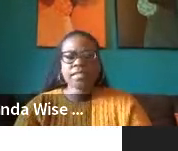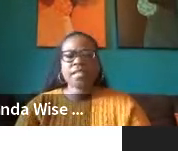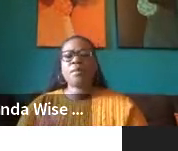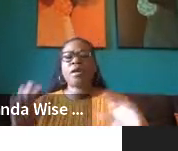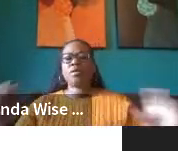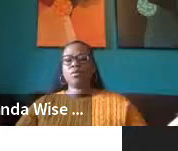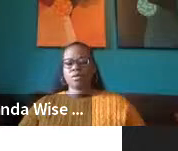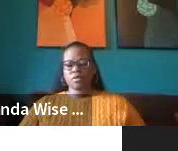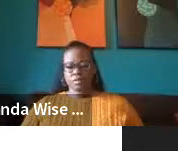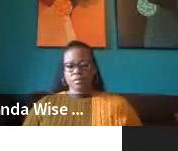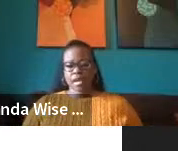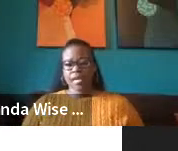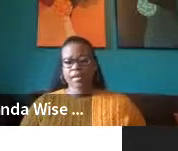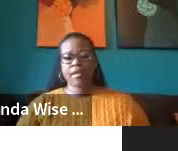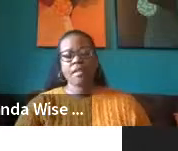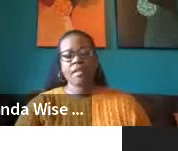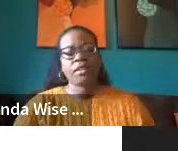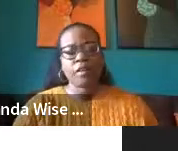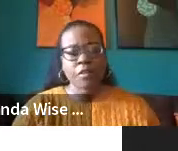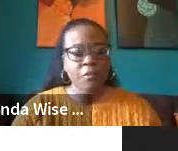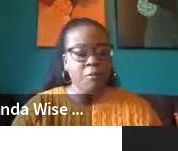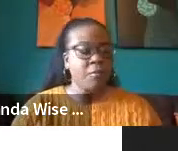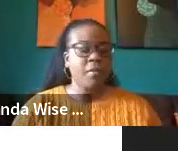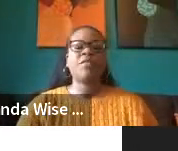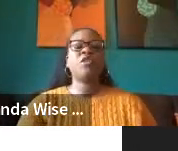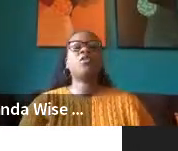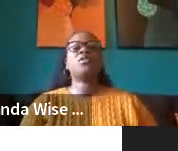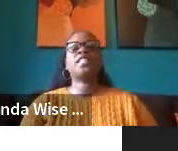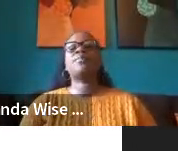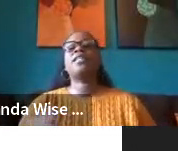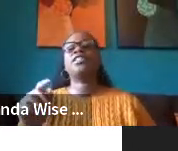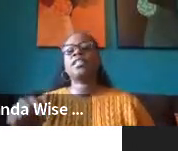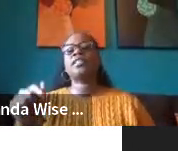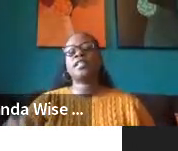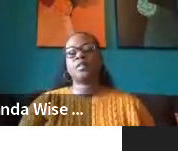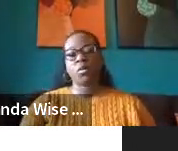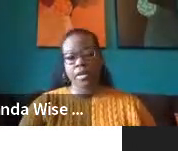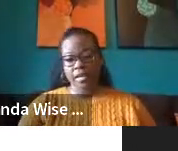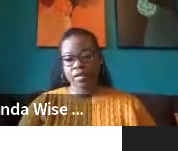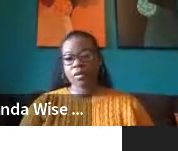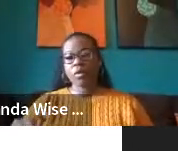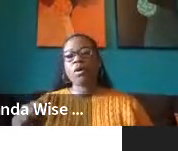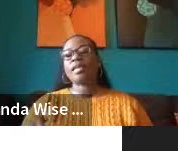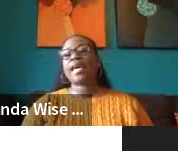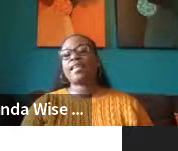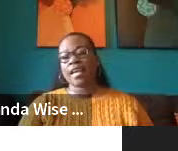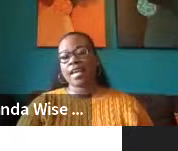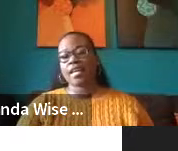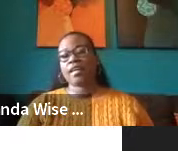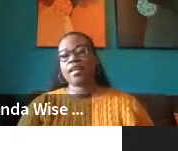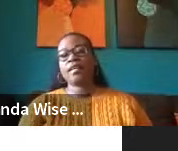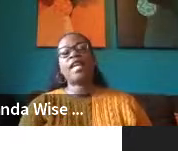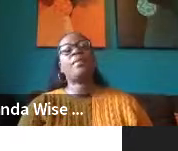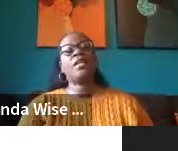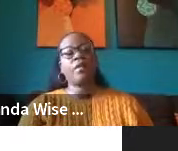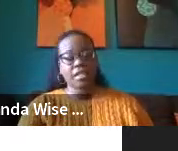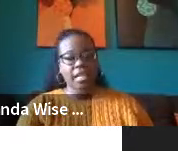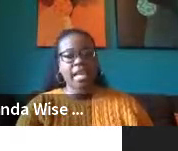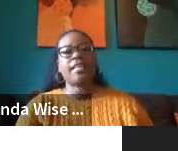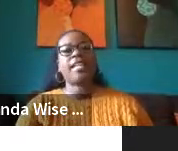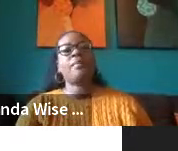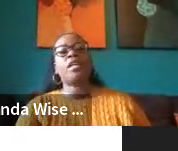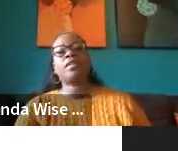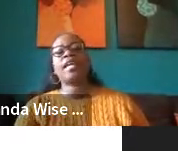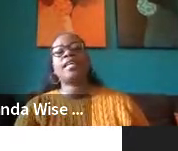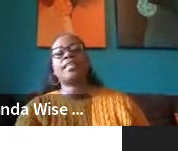So let's talk about Google, right? So if you Googled something just this morning or last night, let me know in the